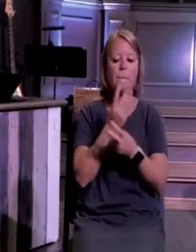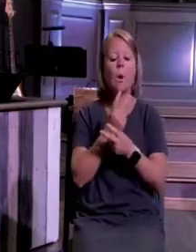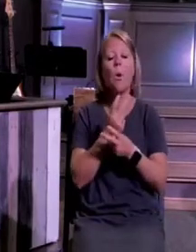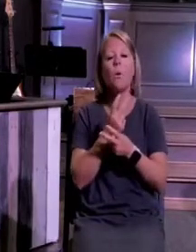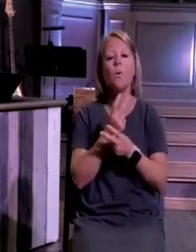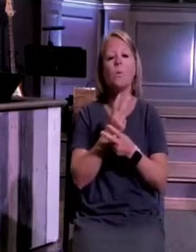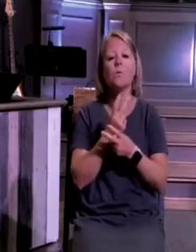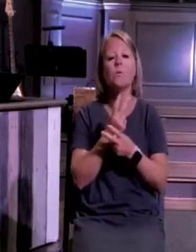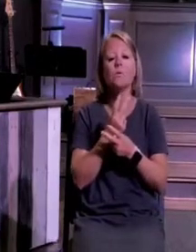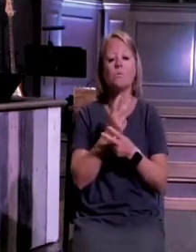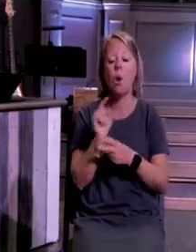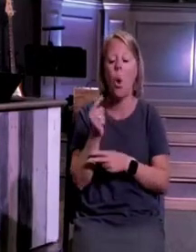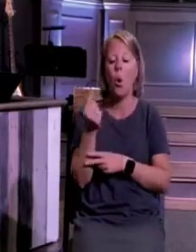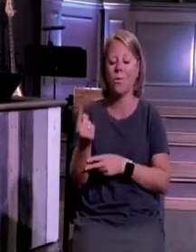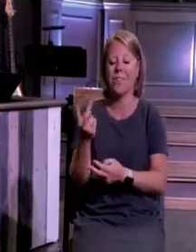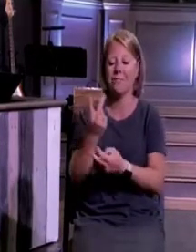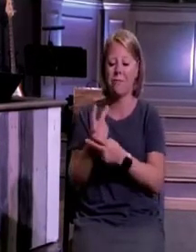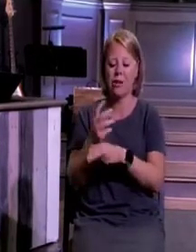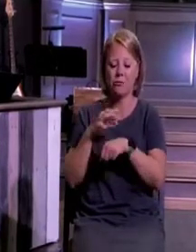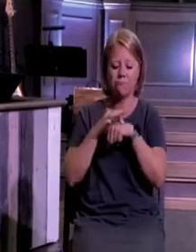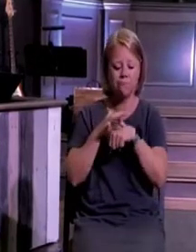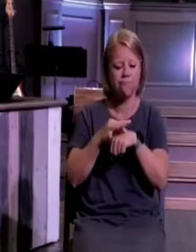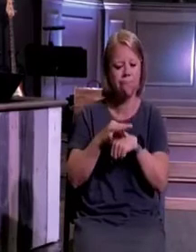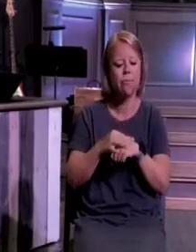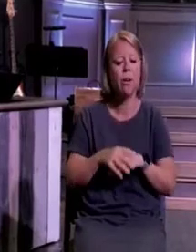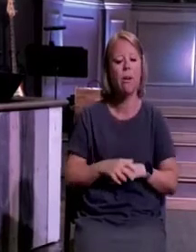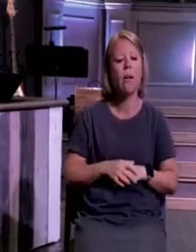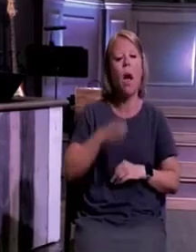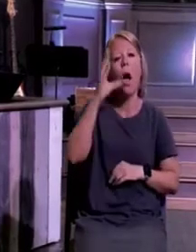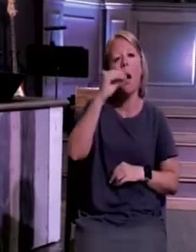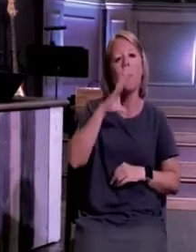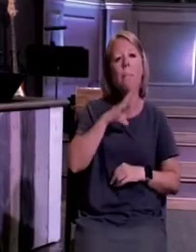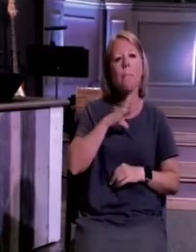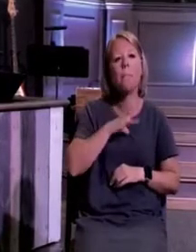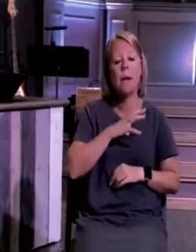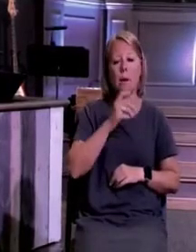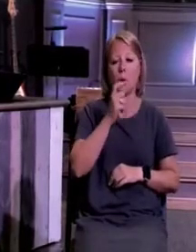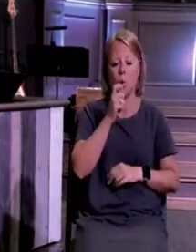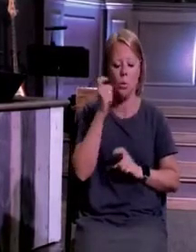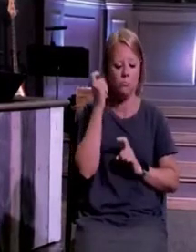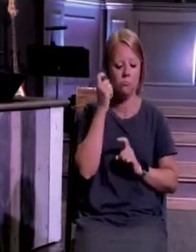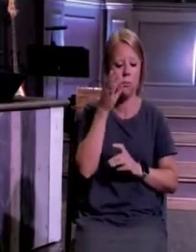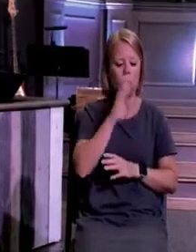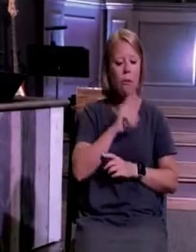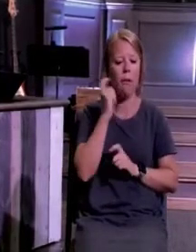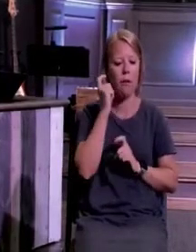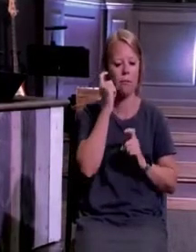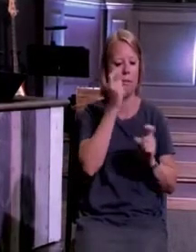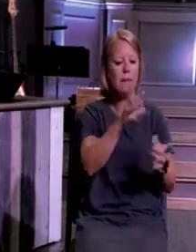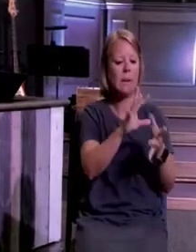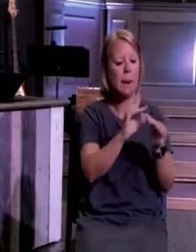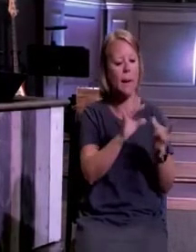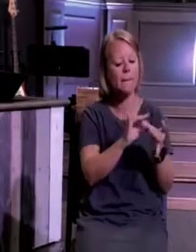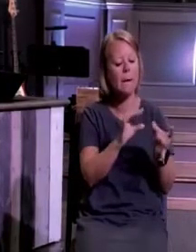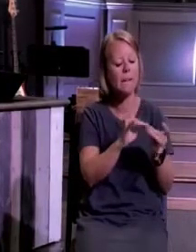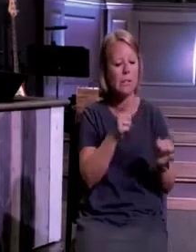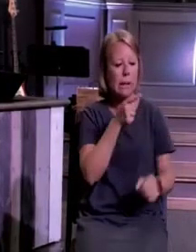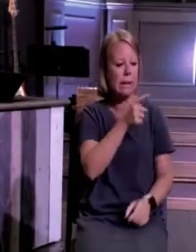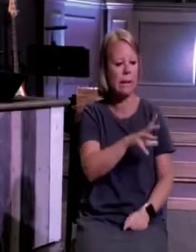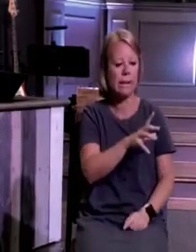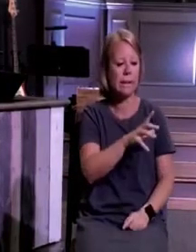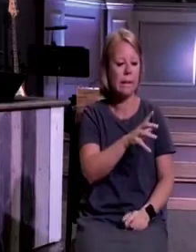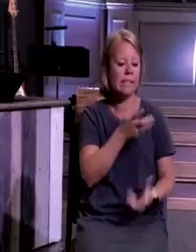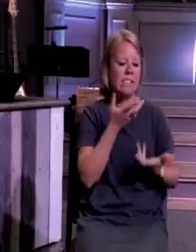only flesh and bones. A man to whom God saddled and strapped with a message that he did not want to